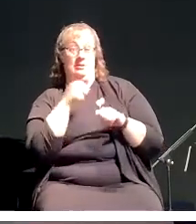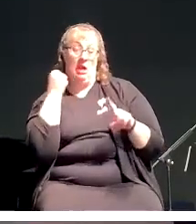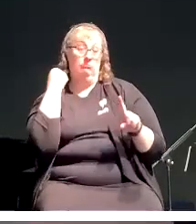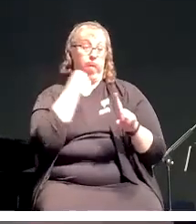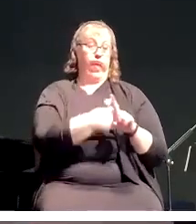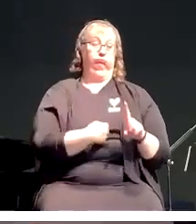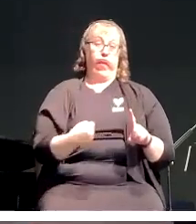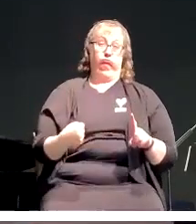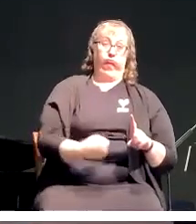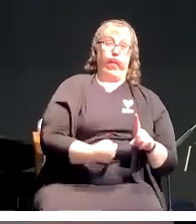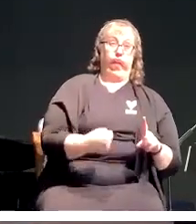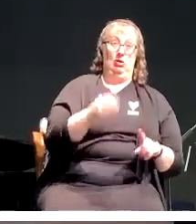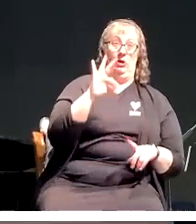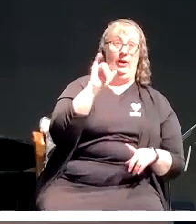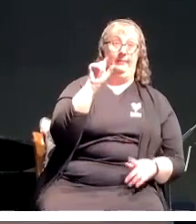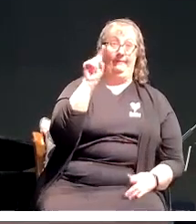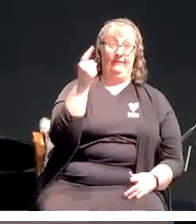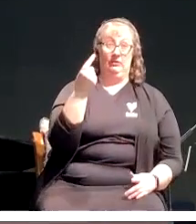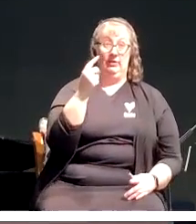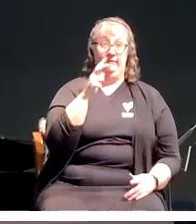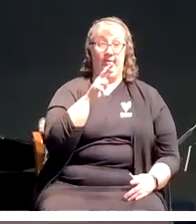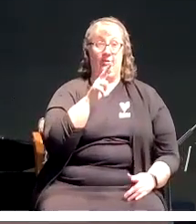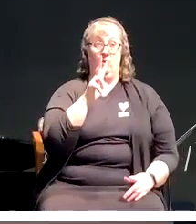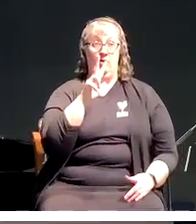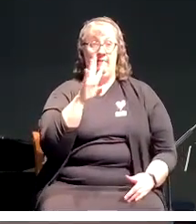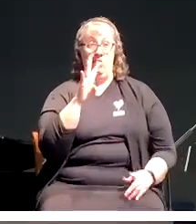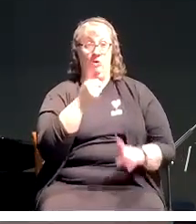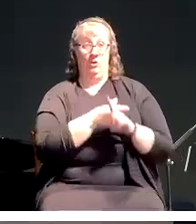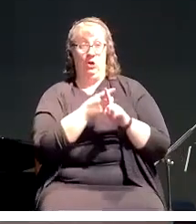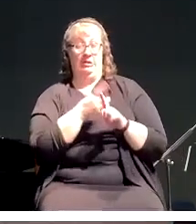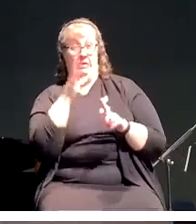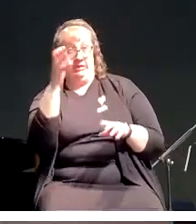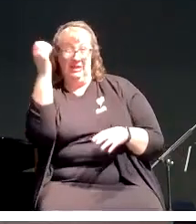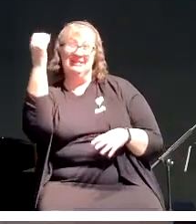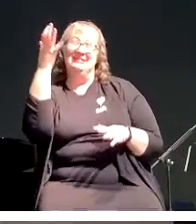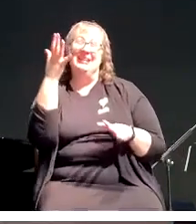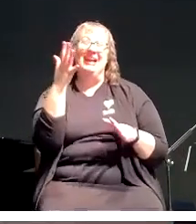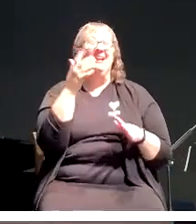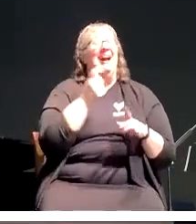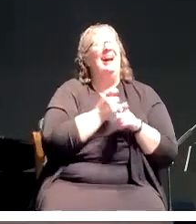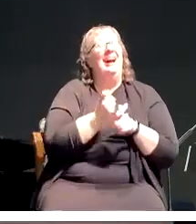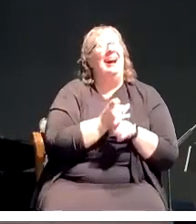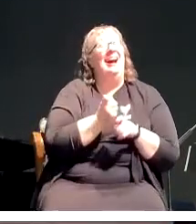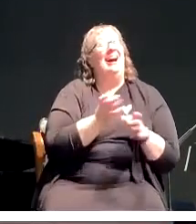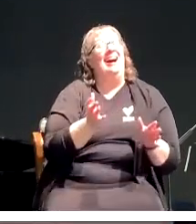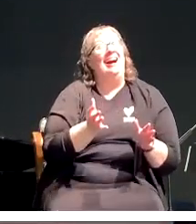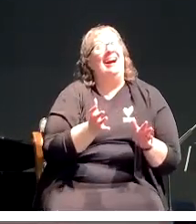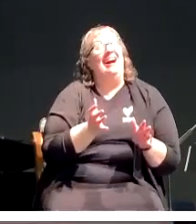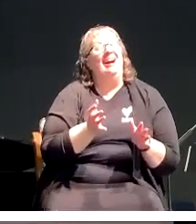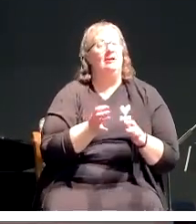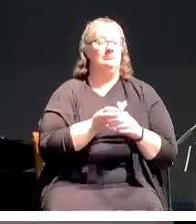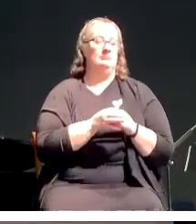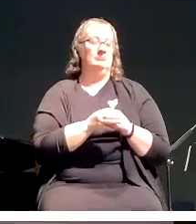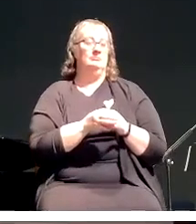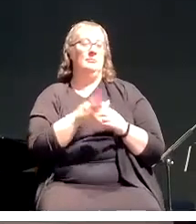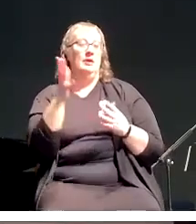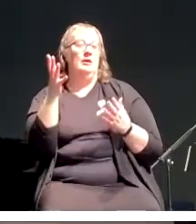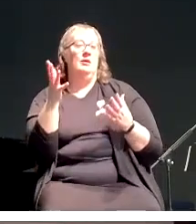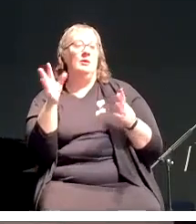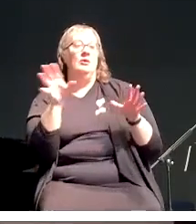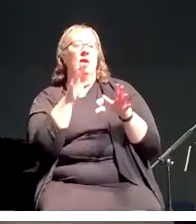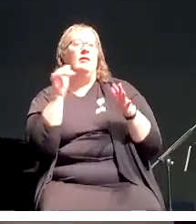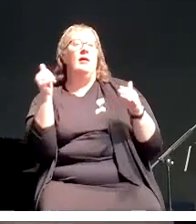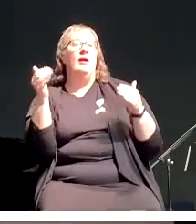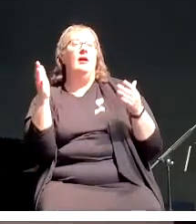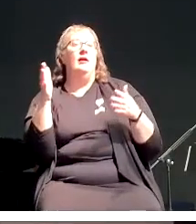punching me in the gut on April 1st, giving me 34 degrees. You know, here's a little sun. Just kidding. But when you do get that